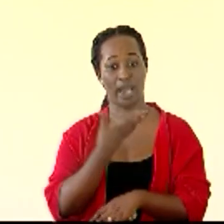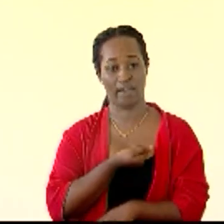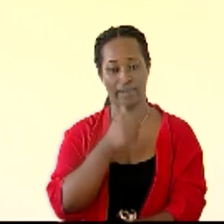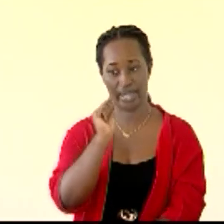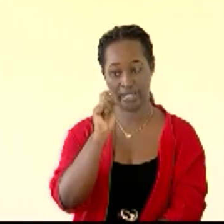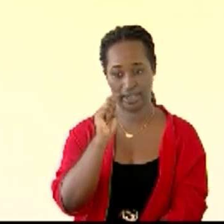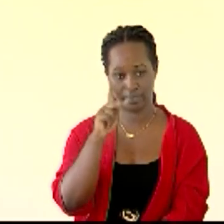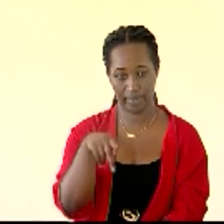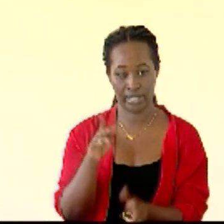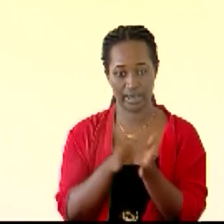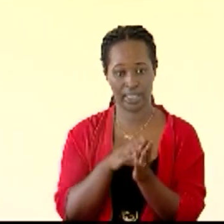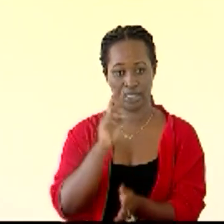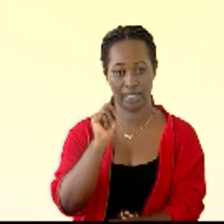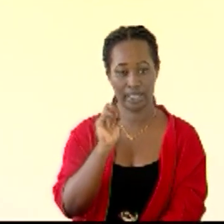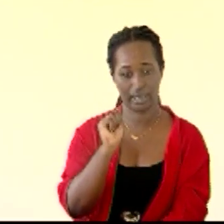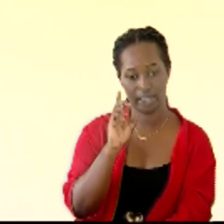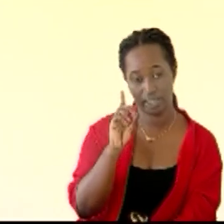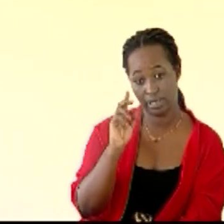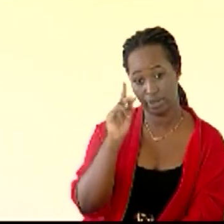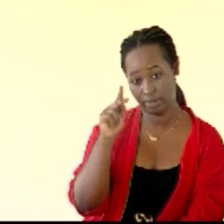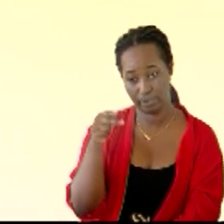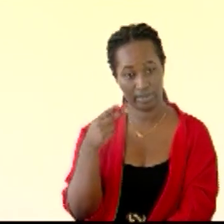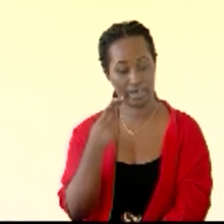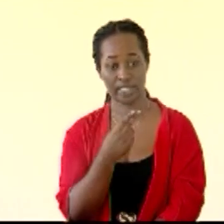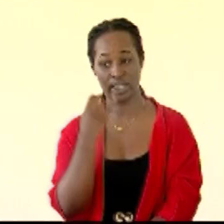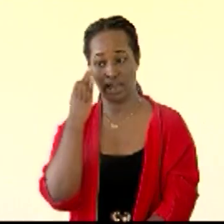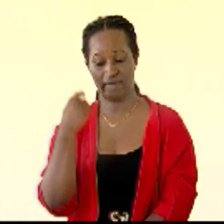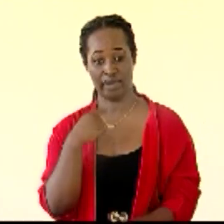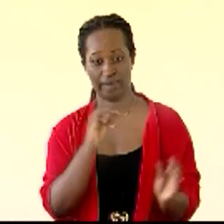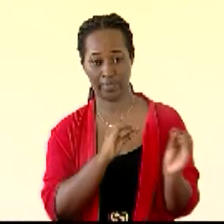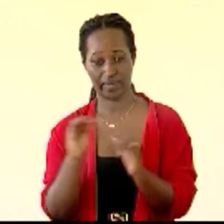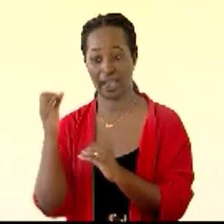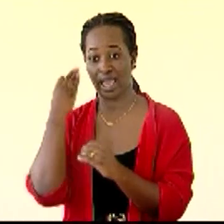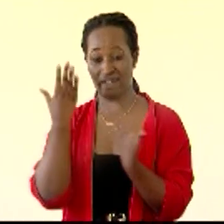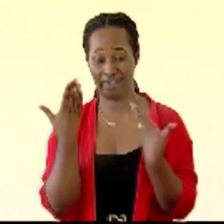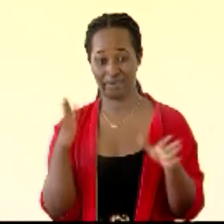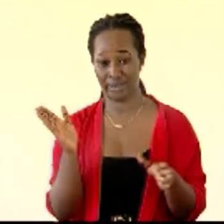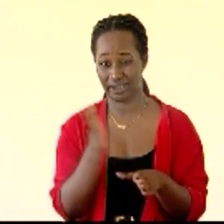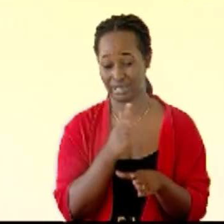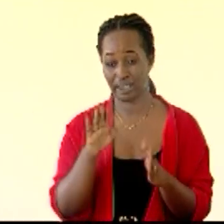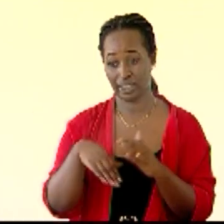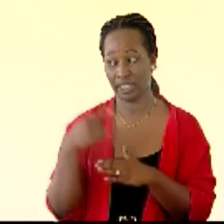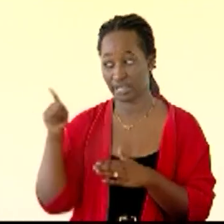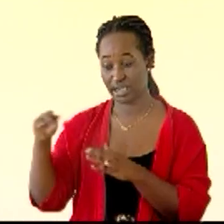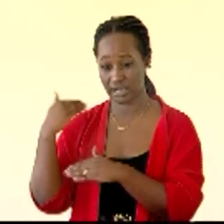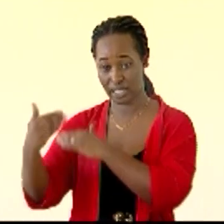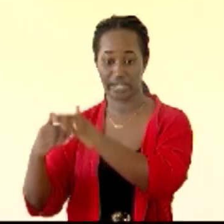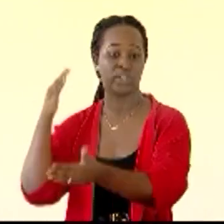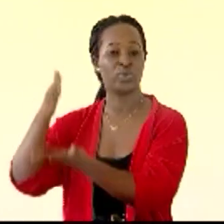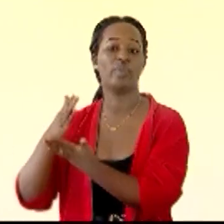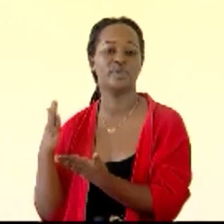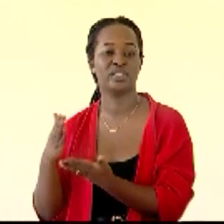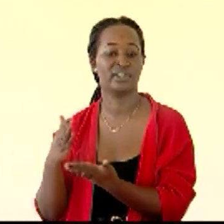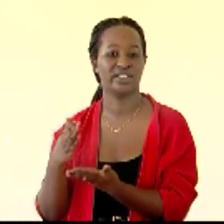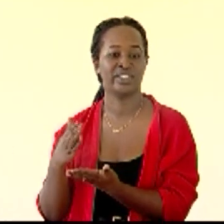these if I'm to move to this stage. If I finish them, then this stage stops.